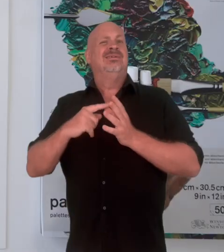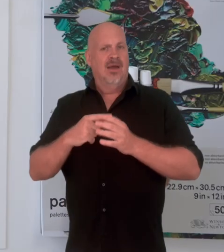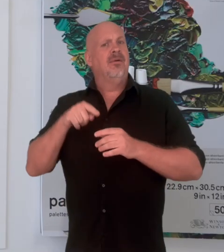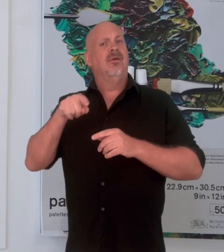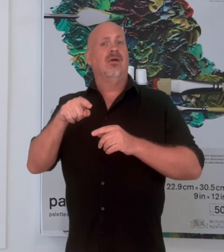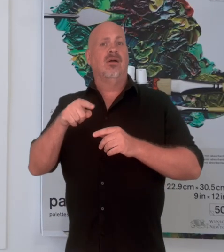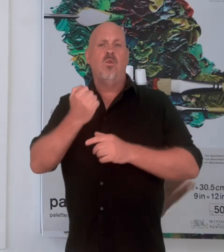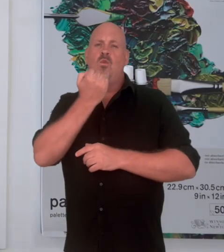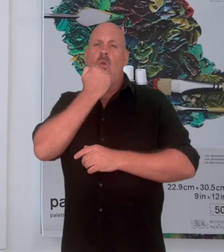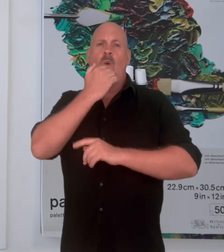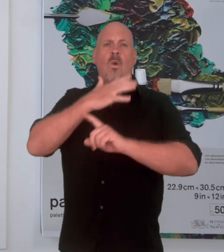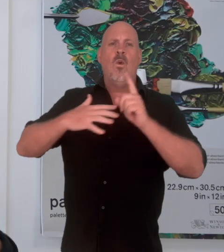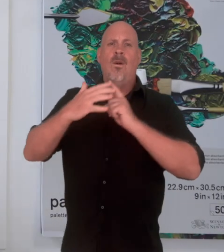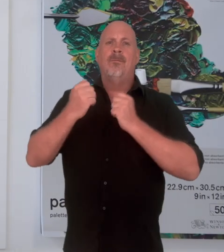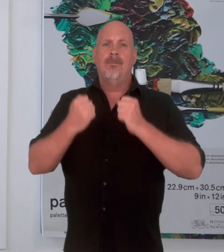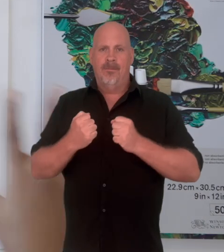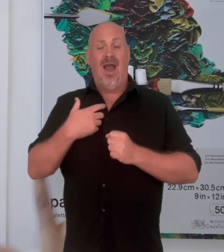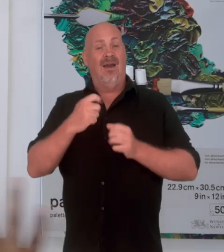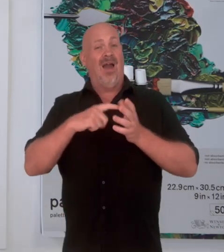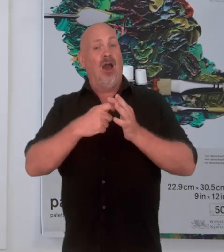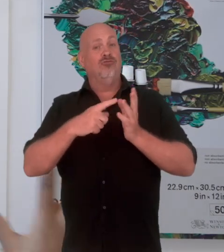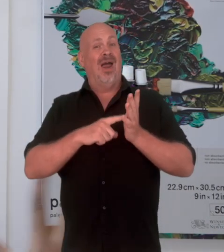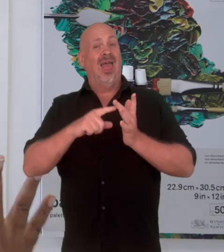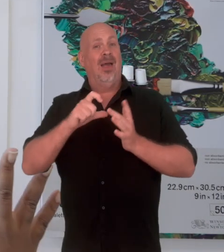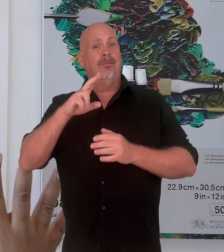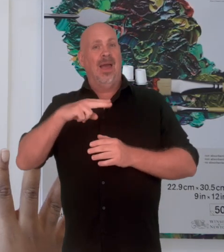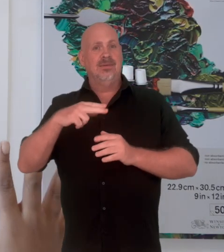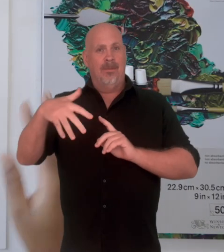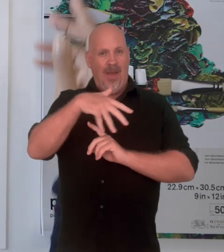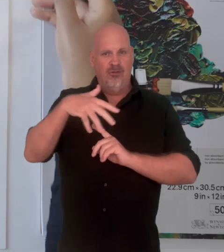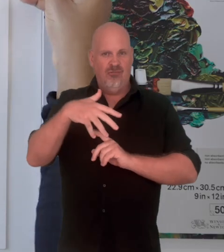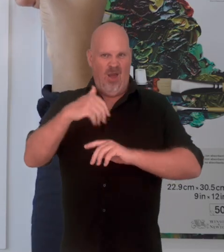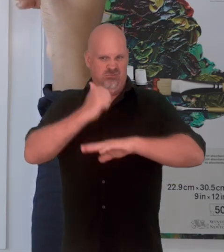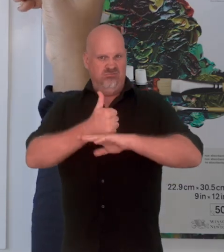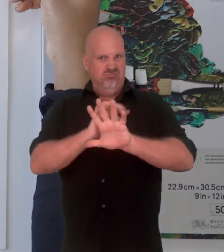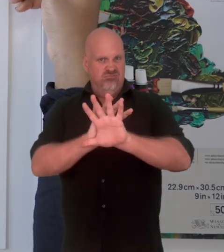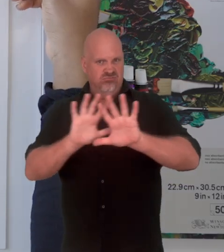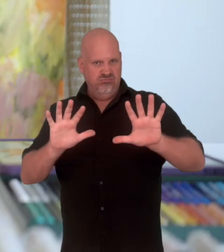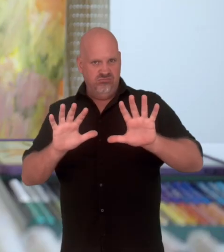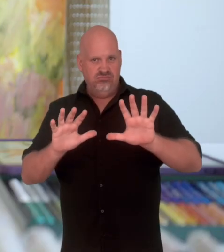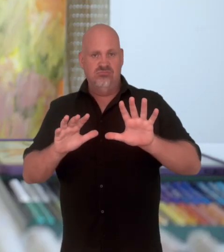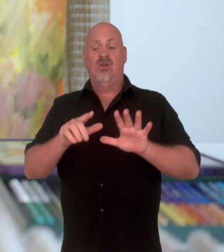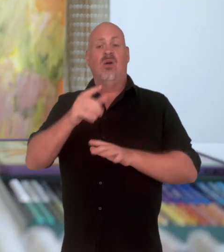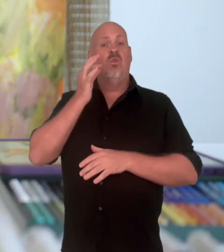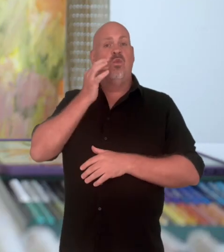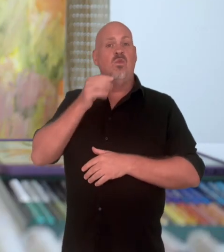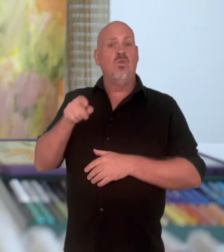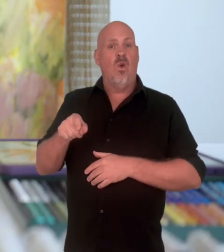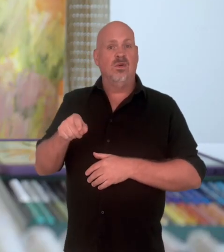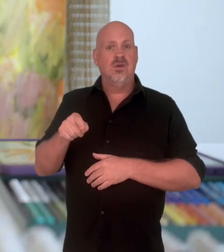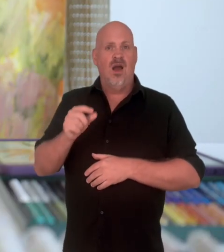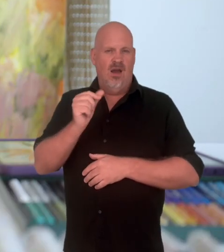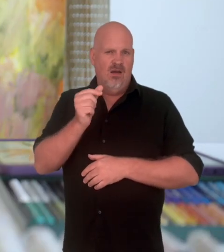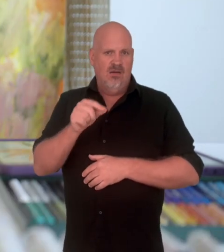first acrylic paints for the background just to set the ground. And if you have a little thing of water to clean